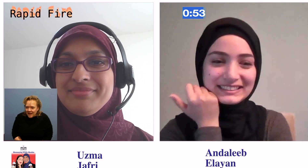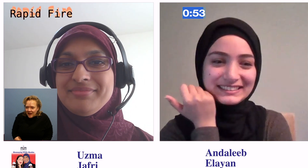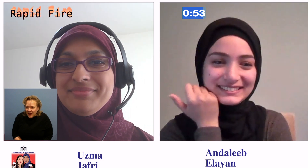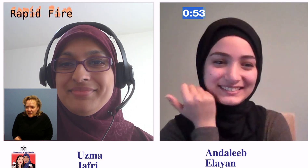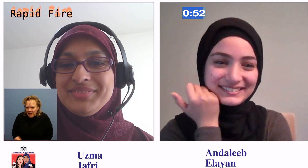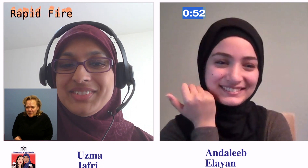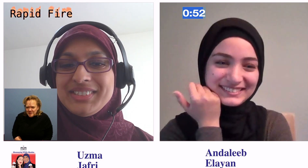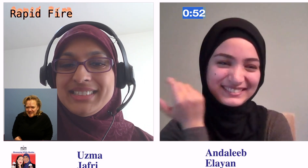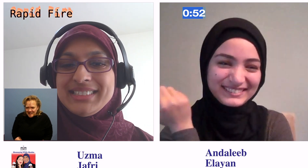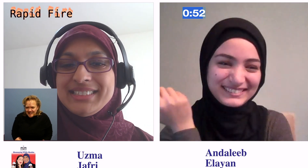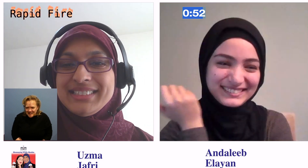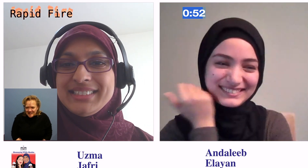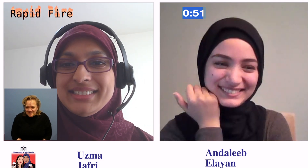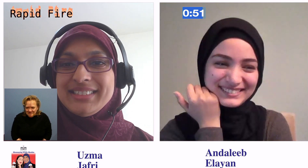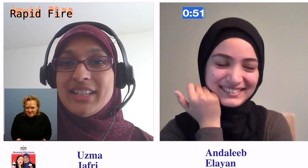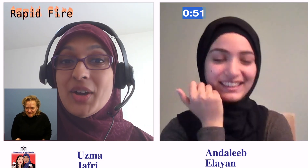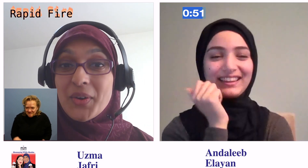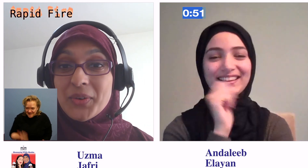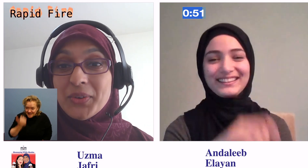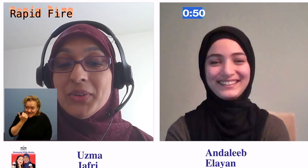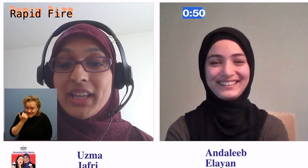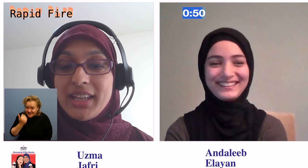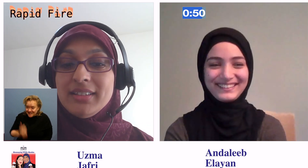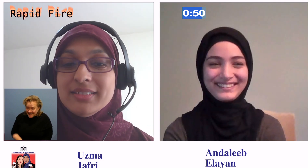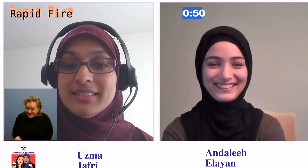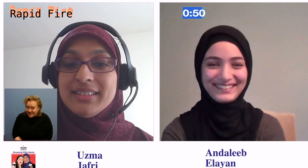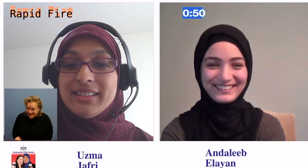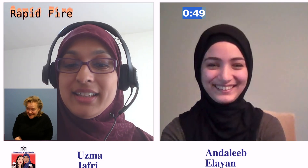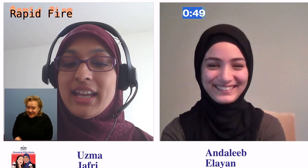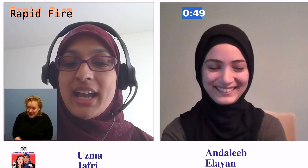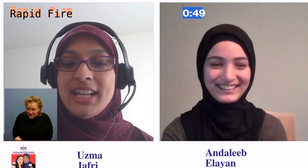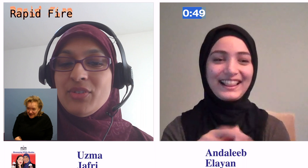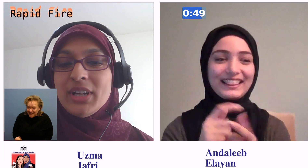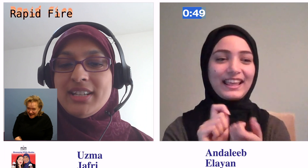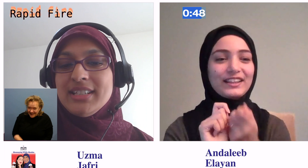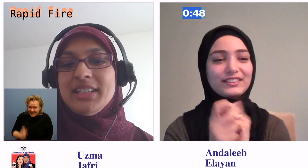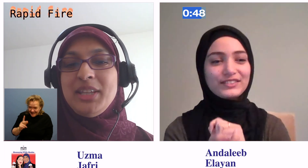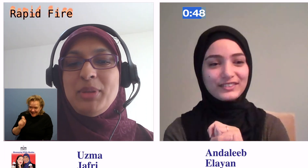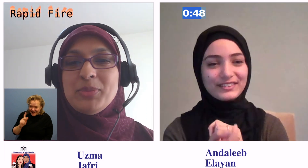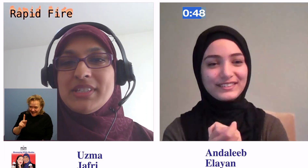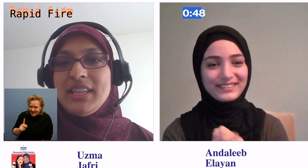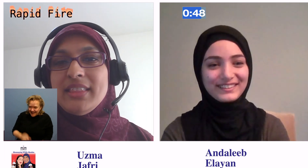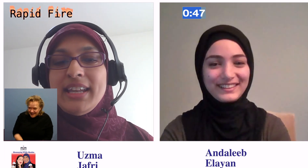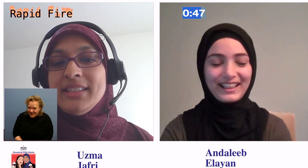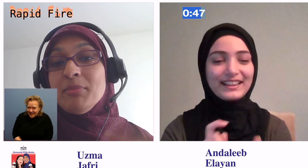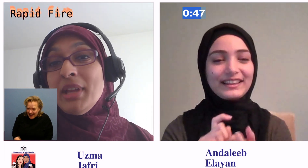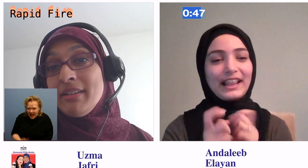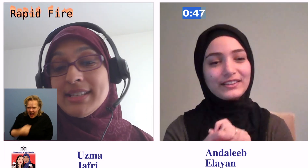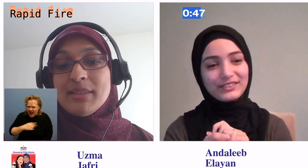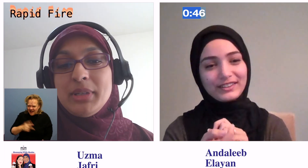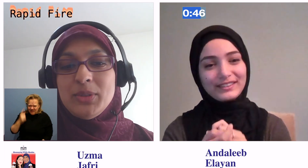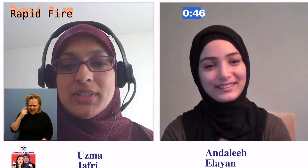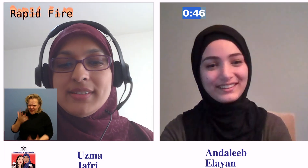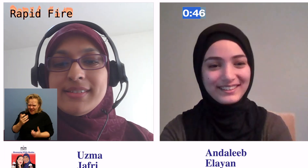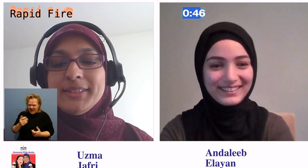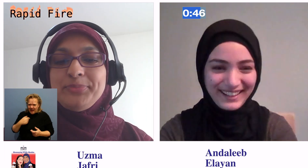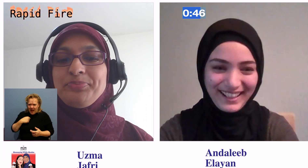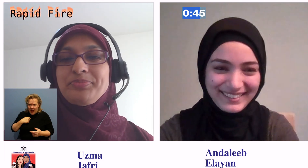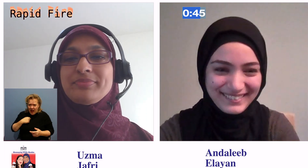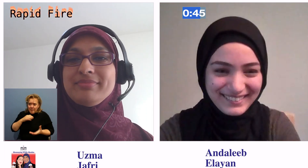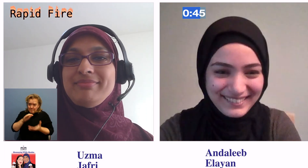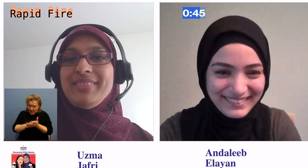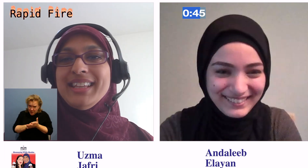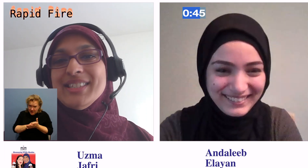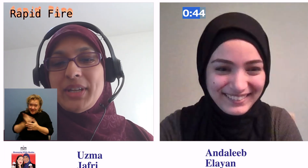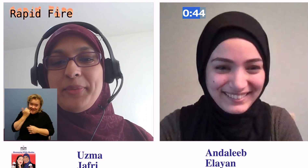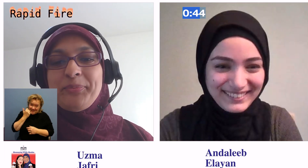Hmm. I think I wanted to be a dentist. Oh, okay. Yeah. I never got into cleaning people's teeth. I ended up marrying somebody who does, so